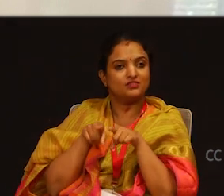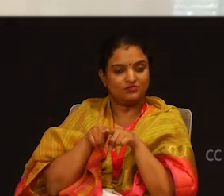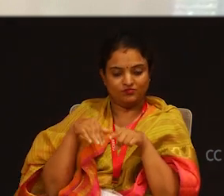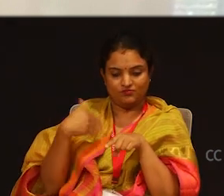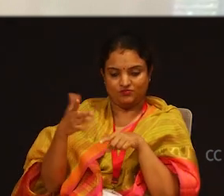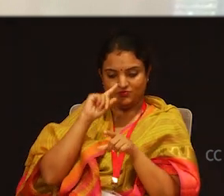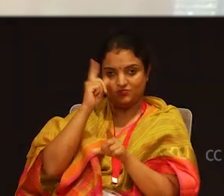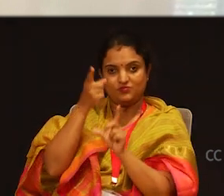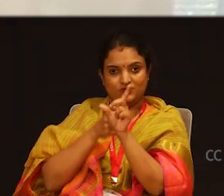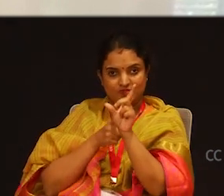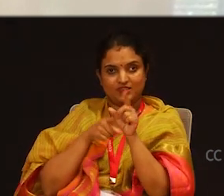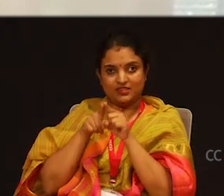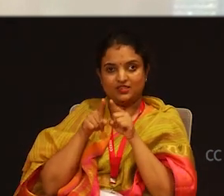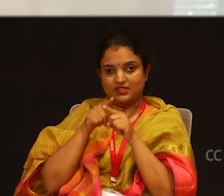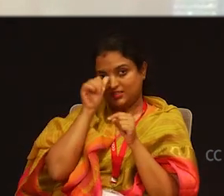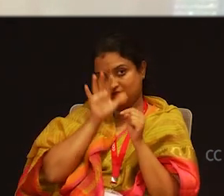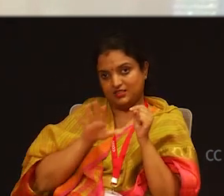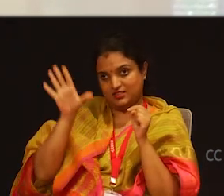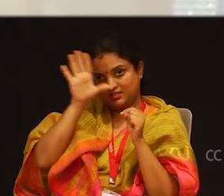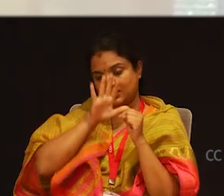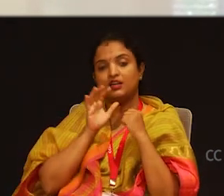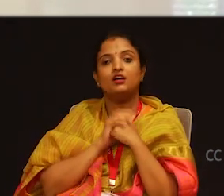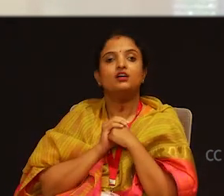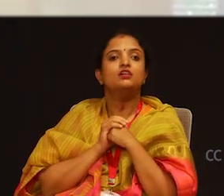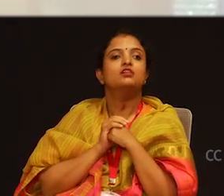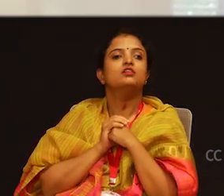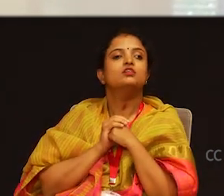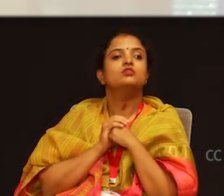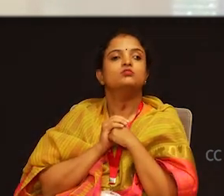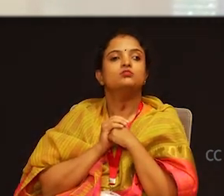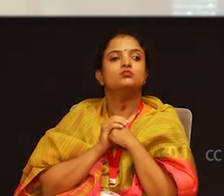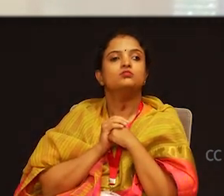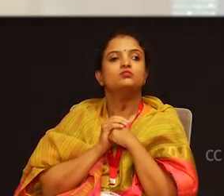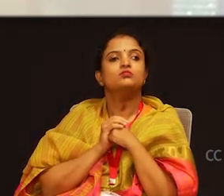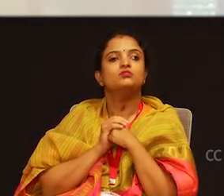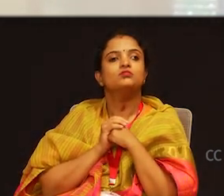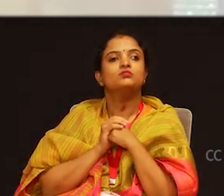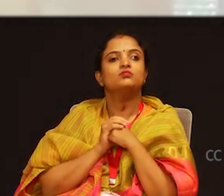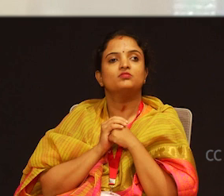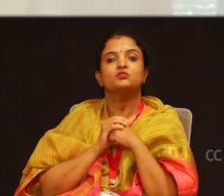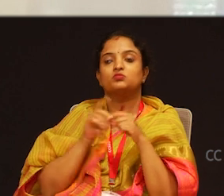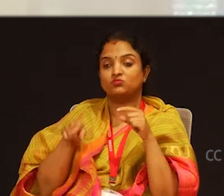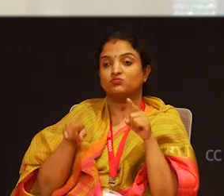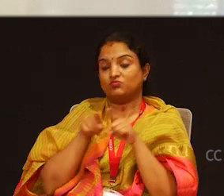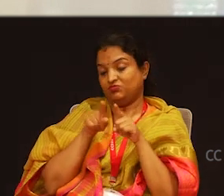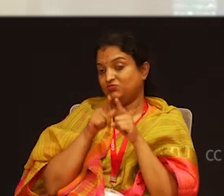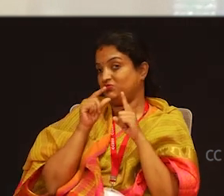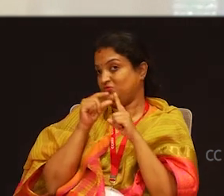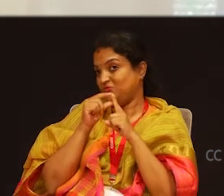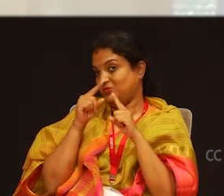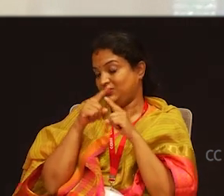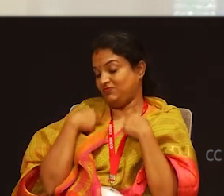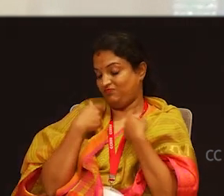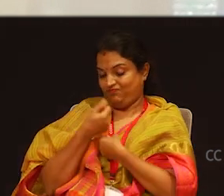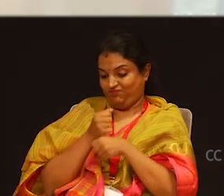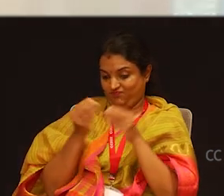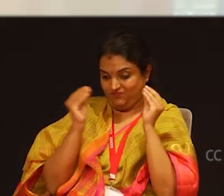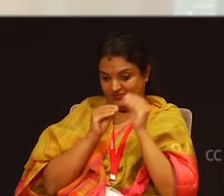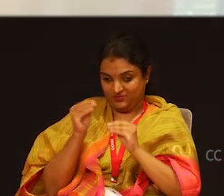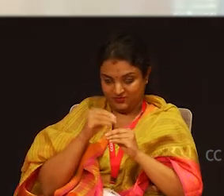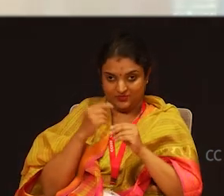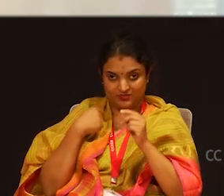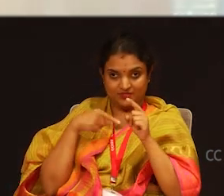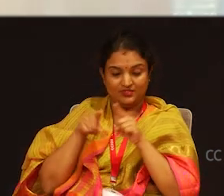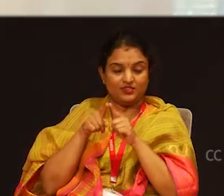to us next year in India. And through the presentation that I'm looking forward to making at